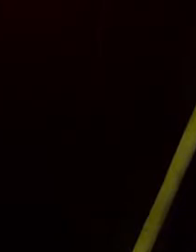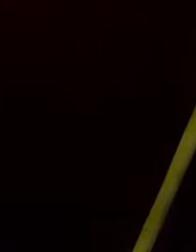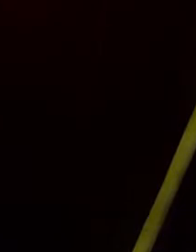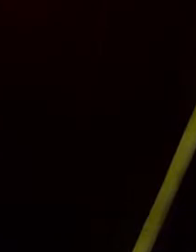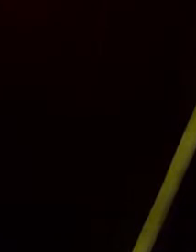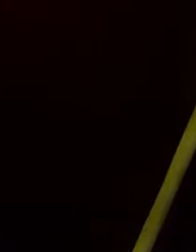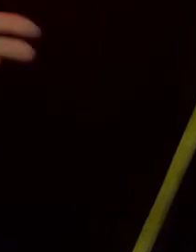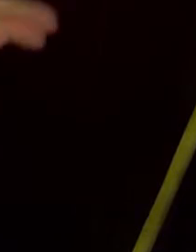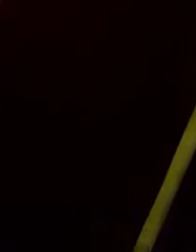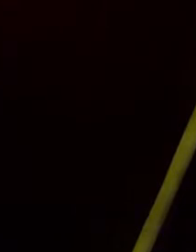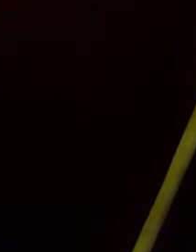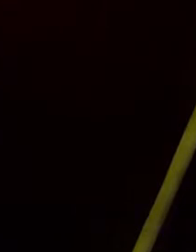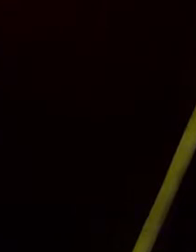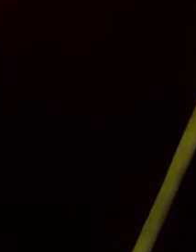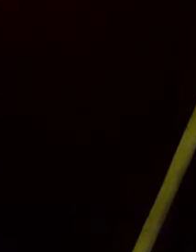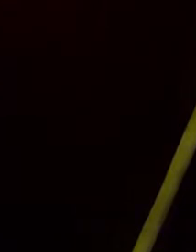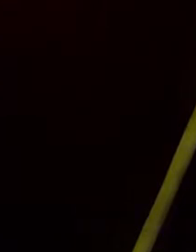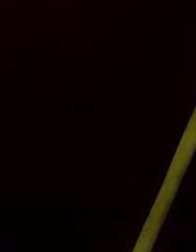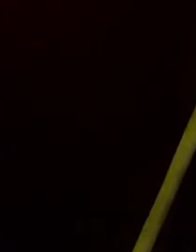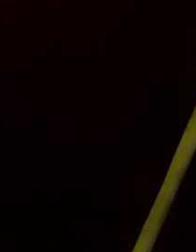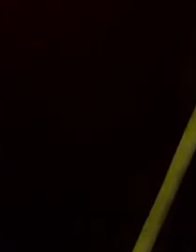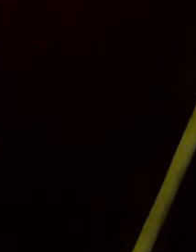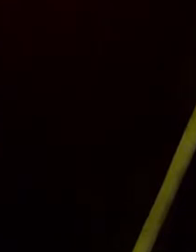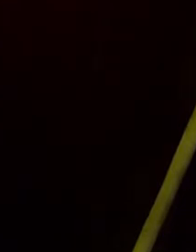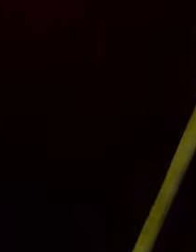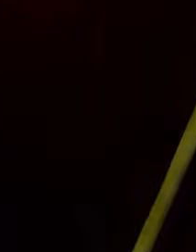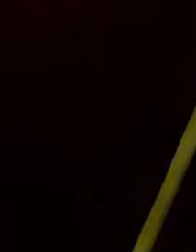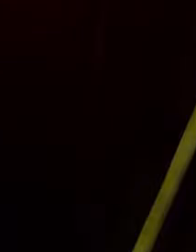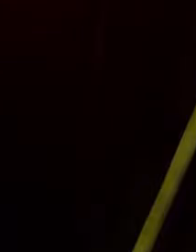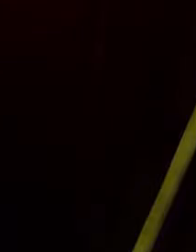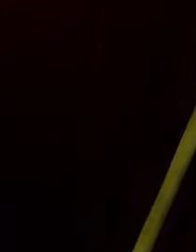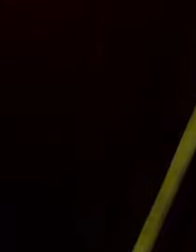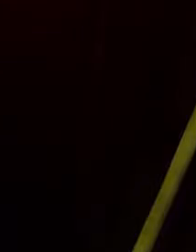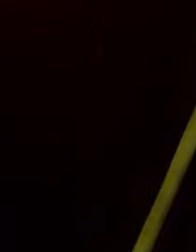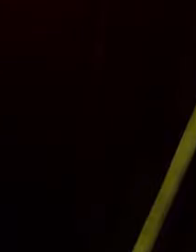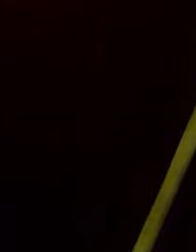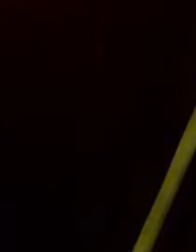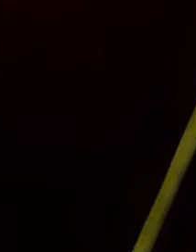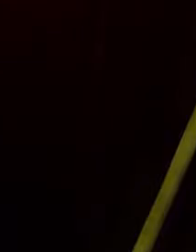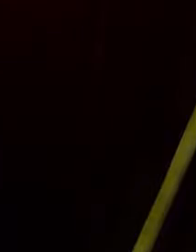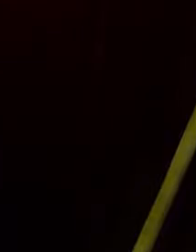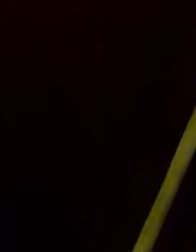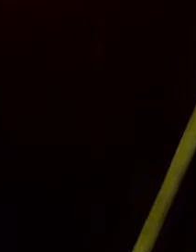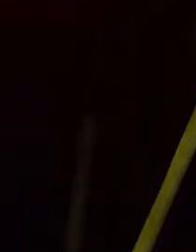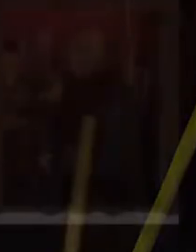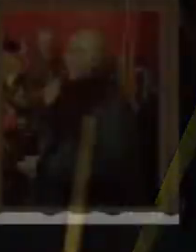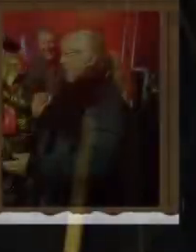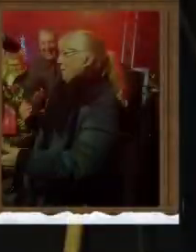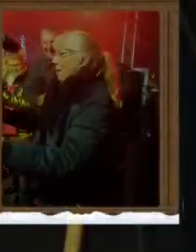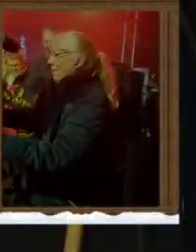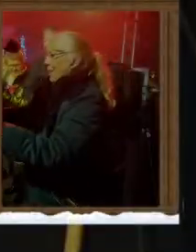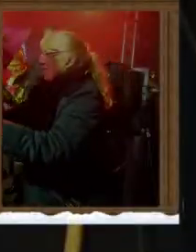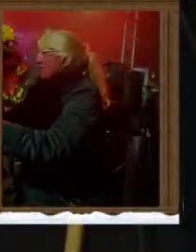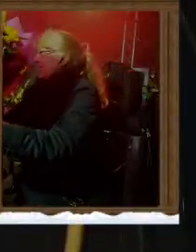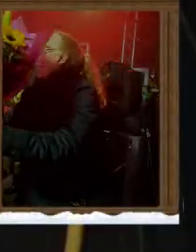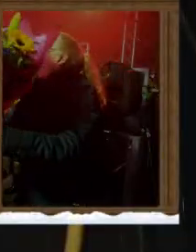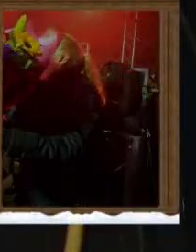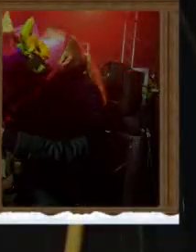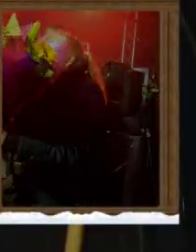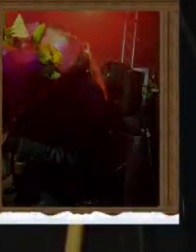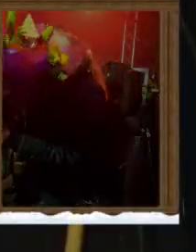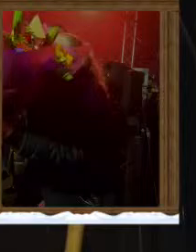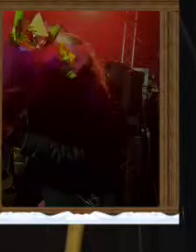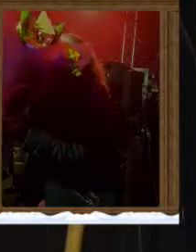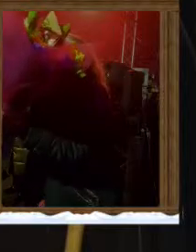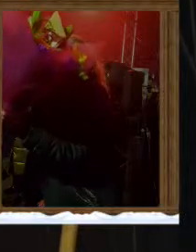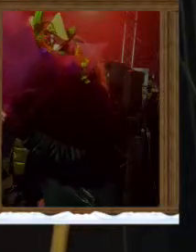massive round of applause for the 6 nights she's been out with us as well. Well done. Okay.